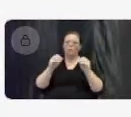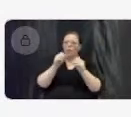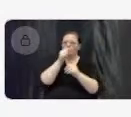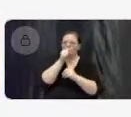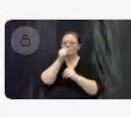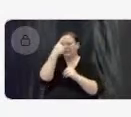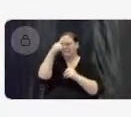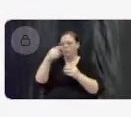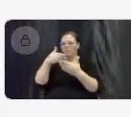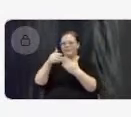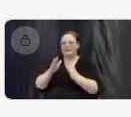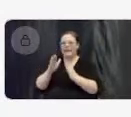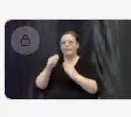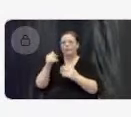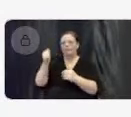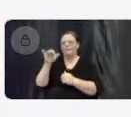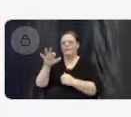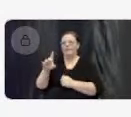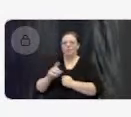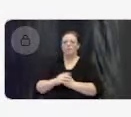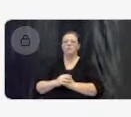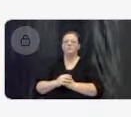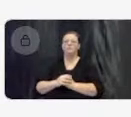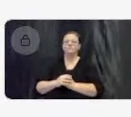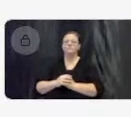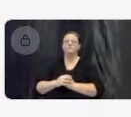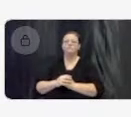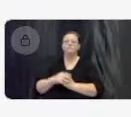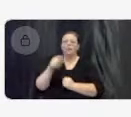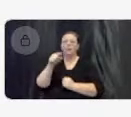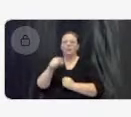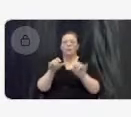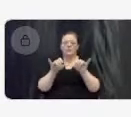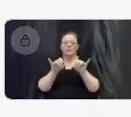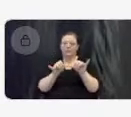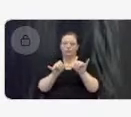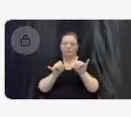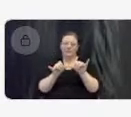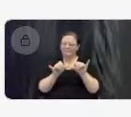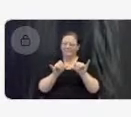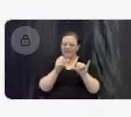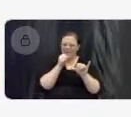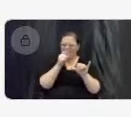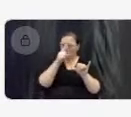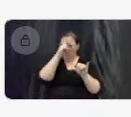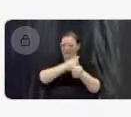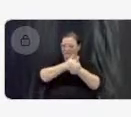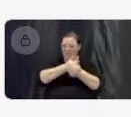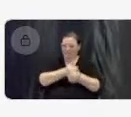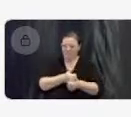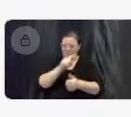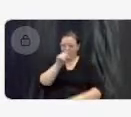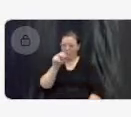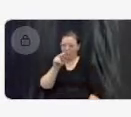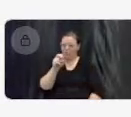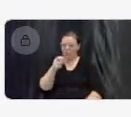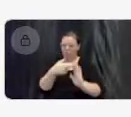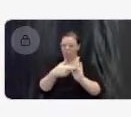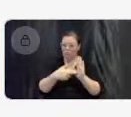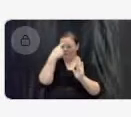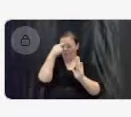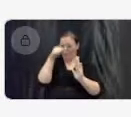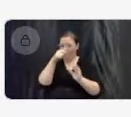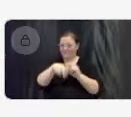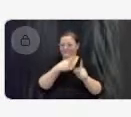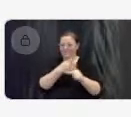the neighbor's backyard. These measurements, I don't believe, comply with zoning rules for this type